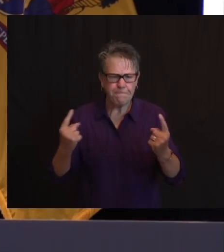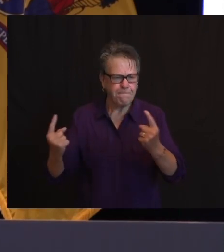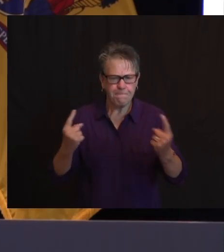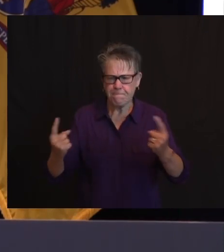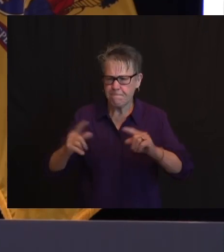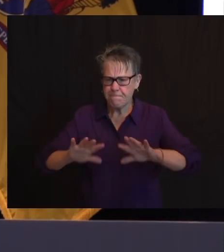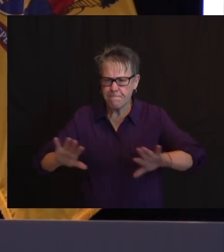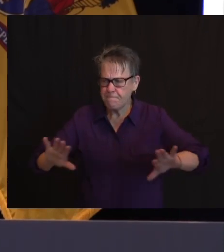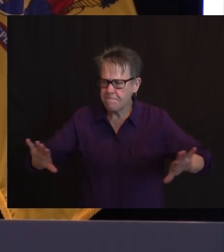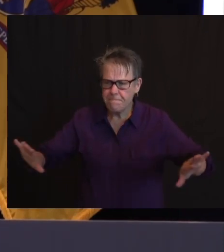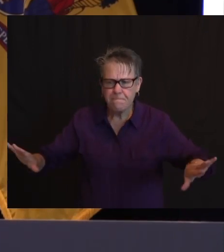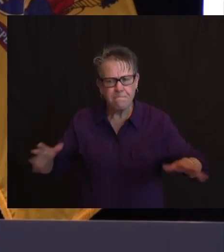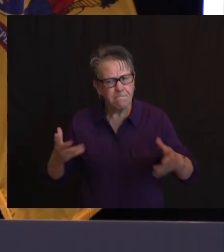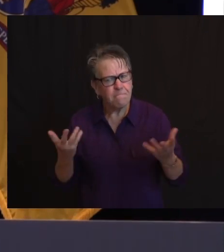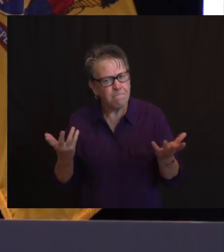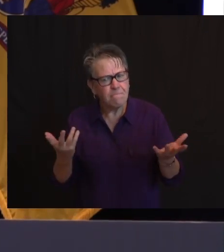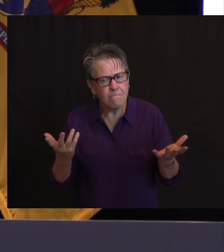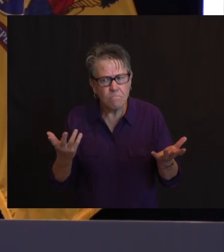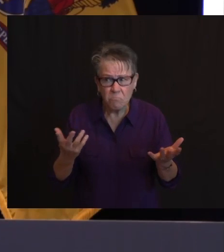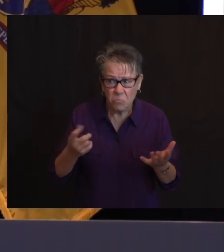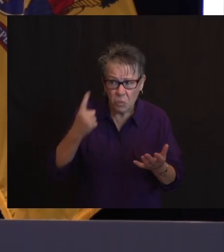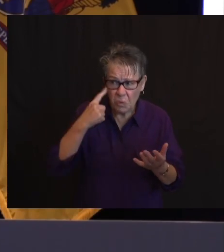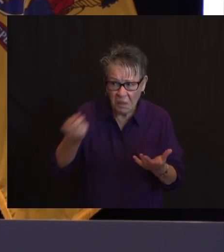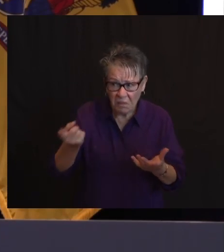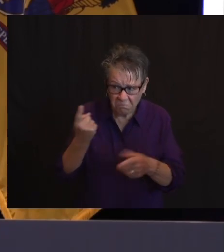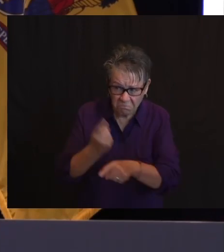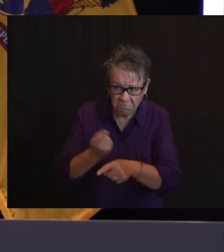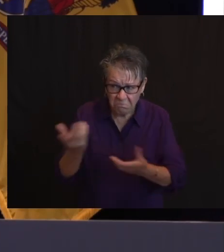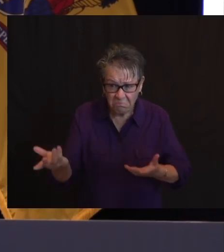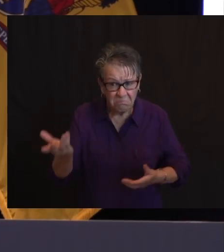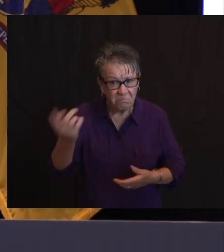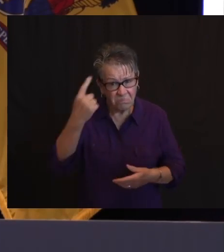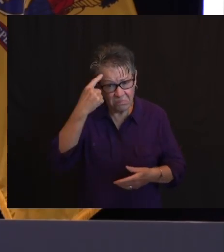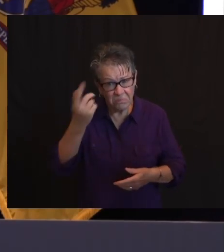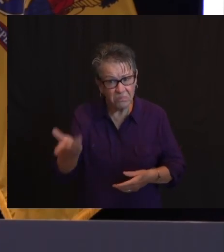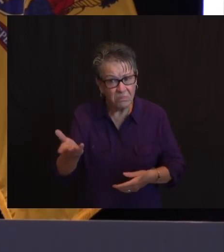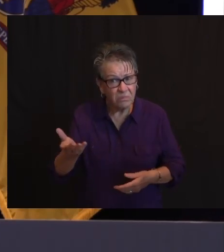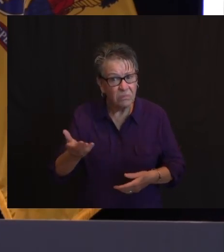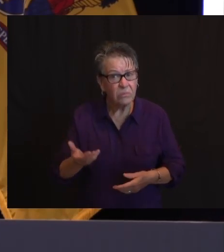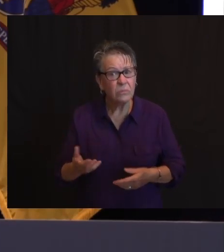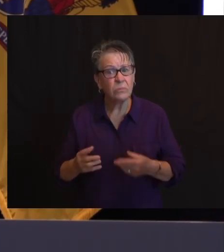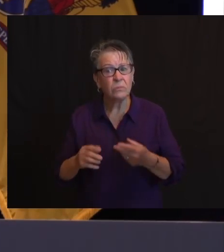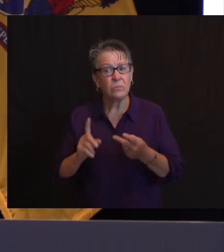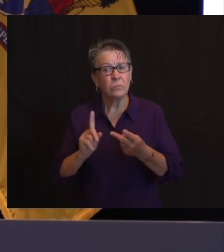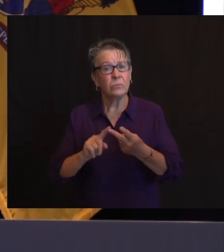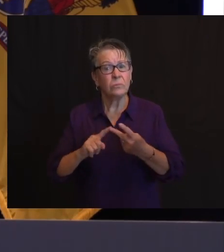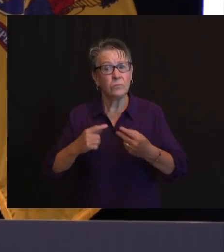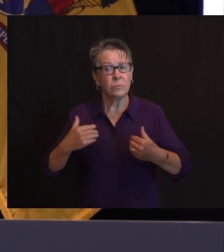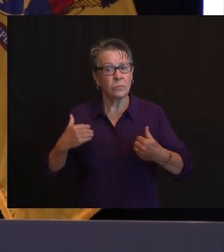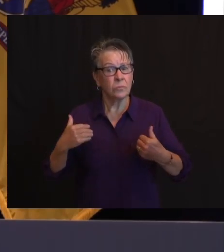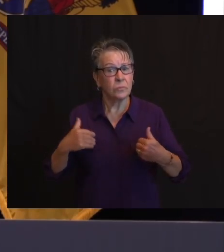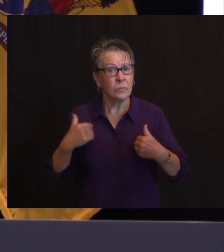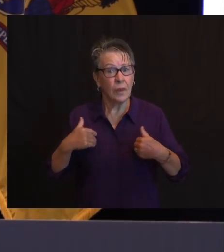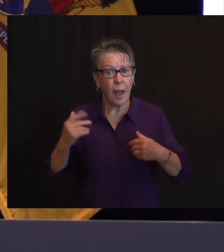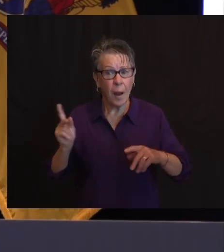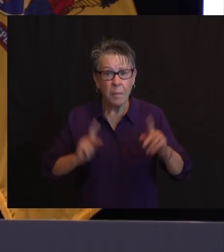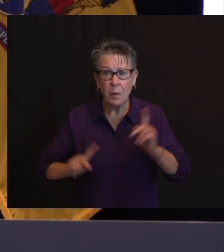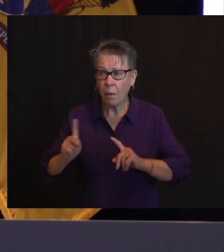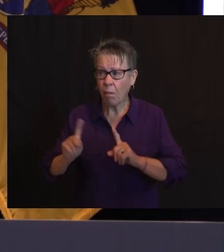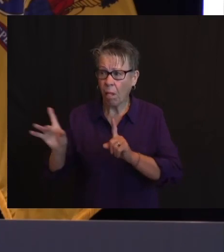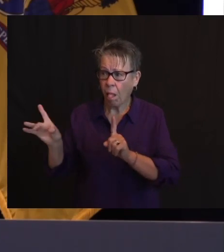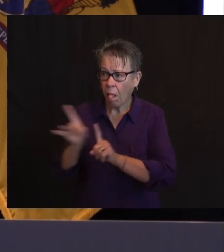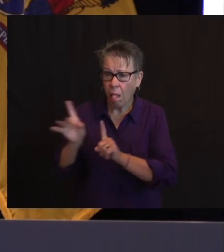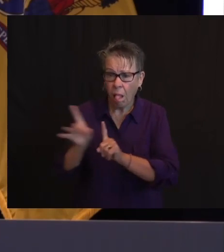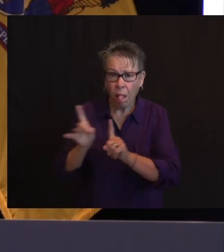the younger people getting it, are these parties and social gatherings the only source of these new surges? Is it also that they're back